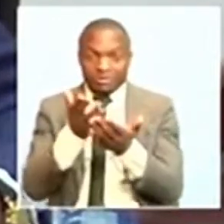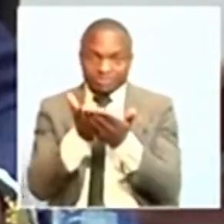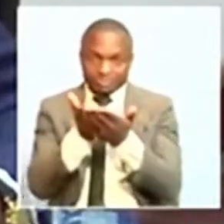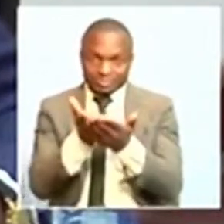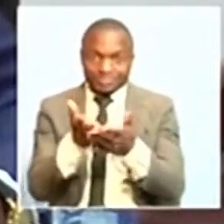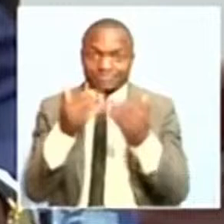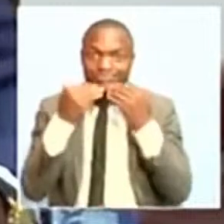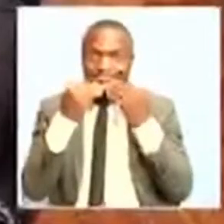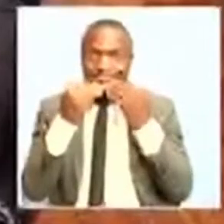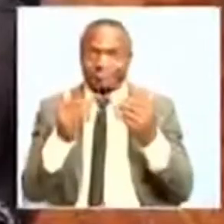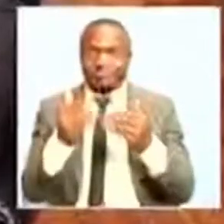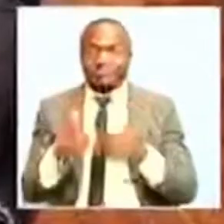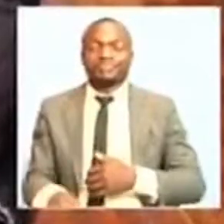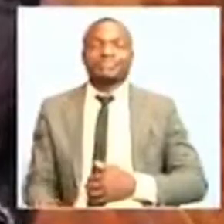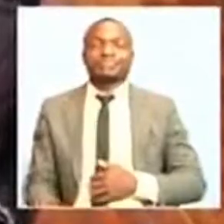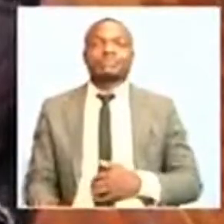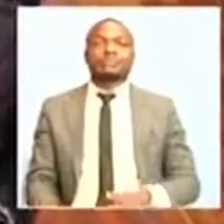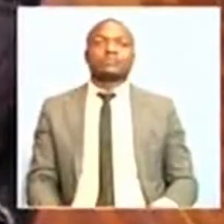submission. Thank you.